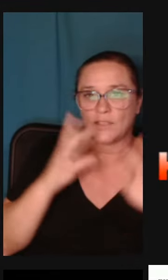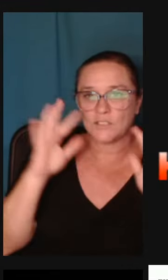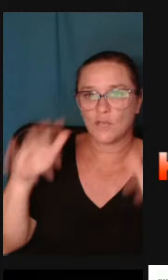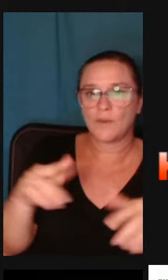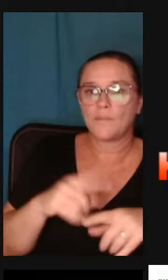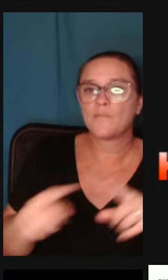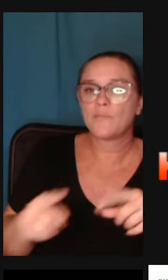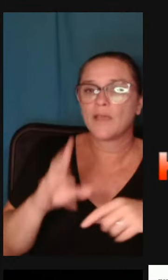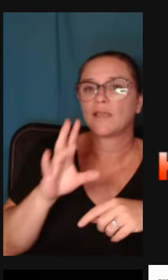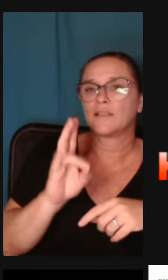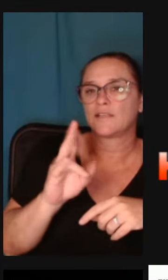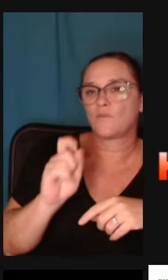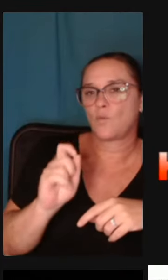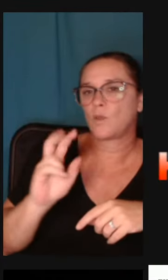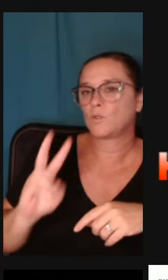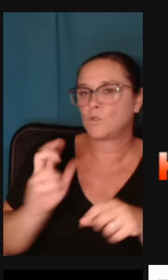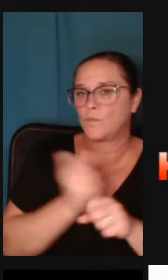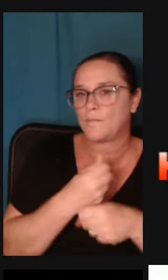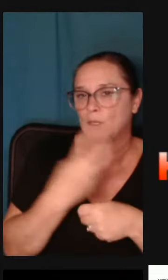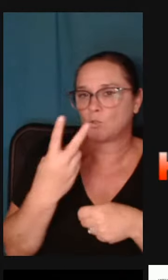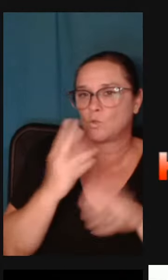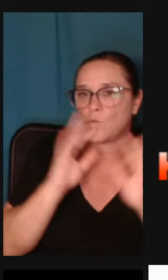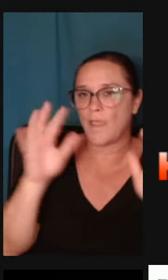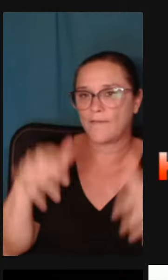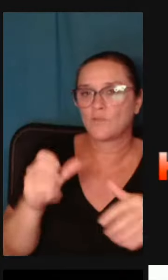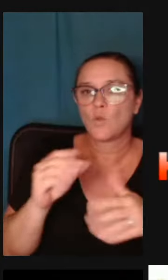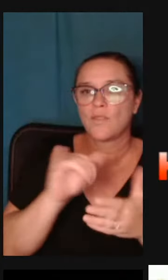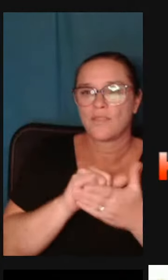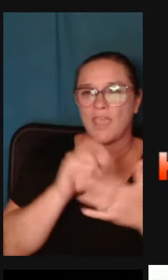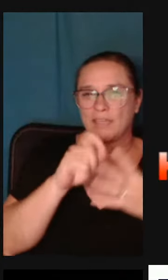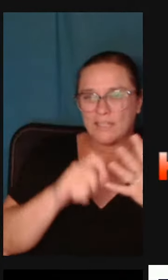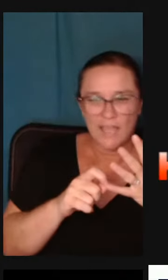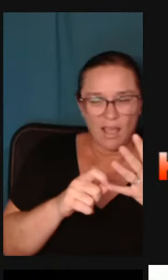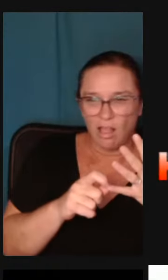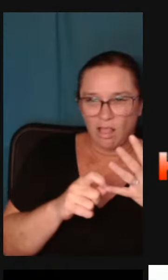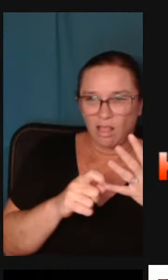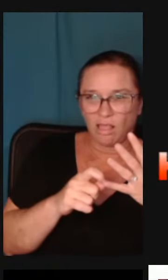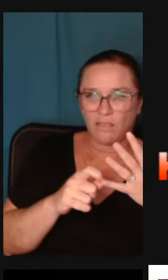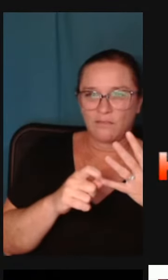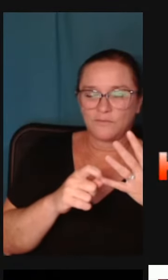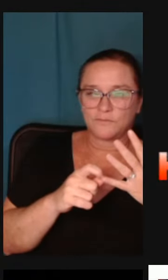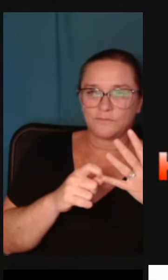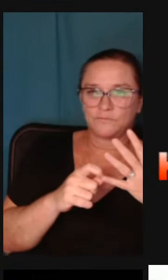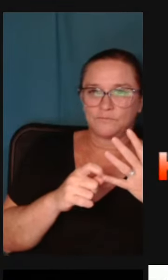7.2 that came later. And so that detail aside,